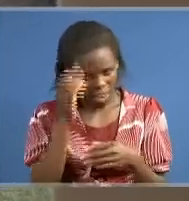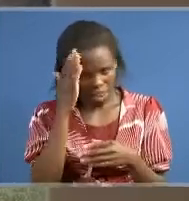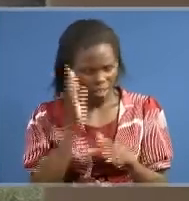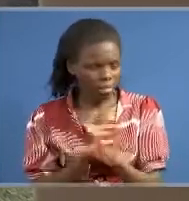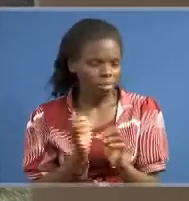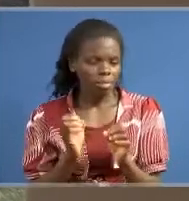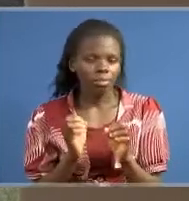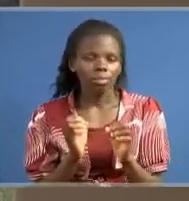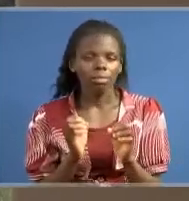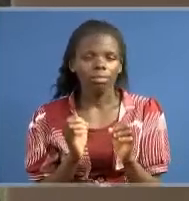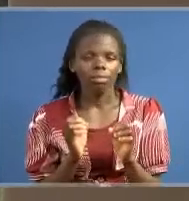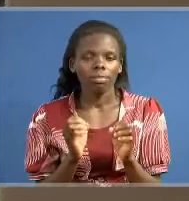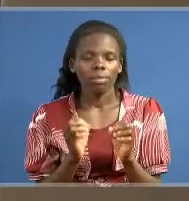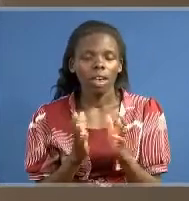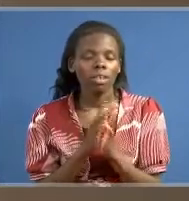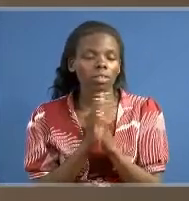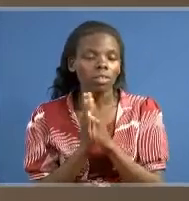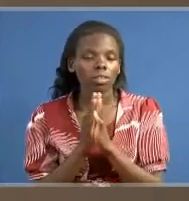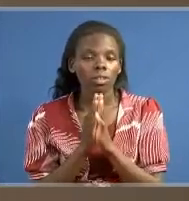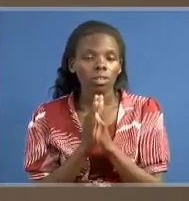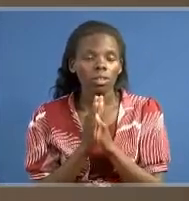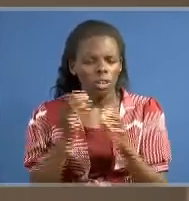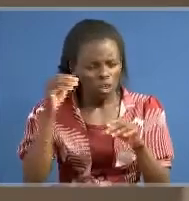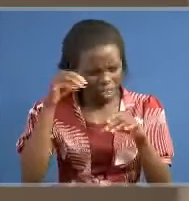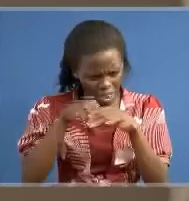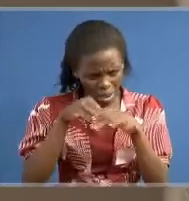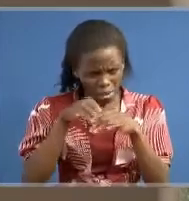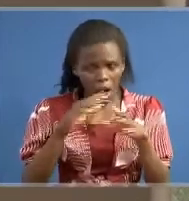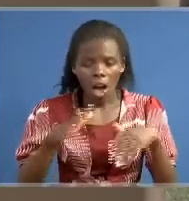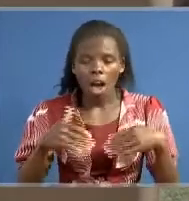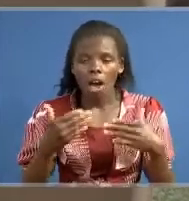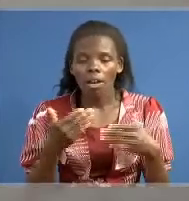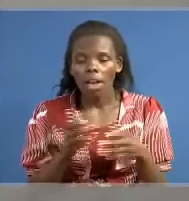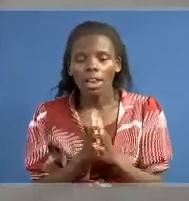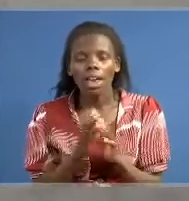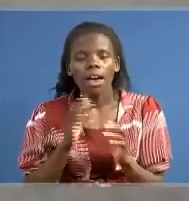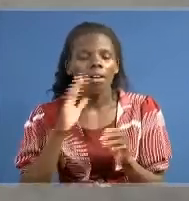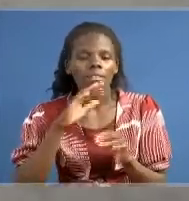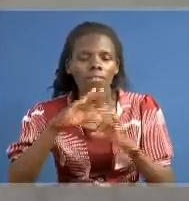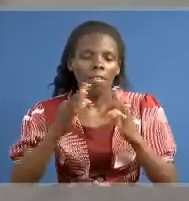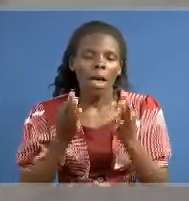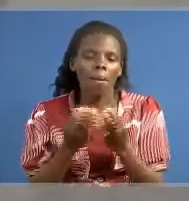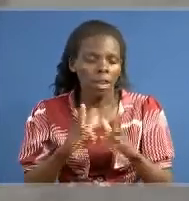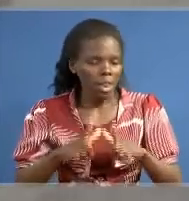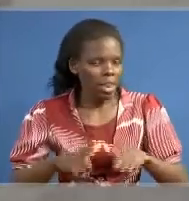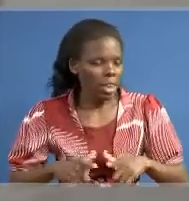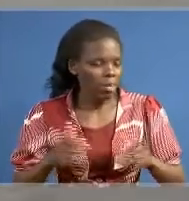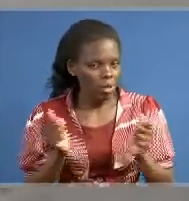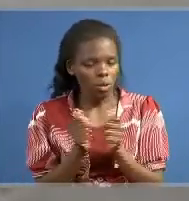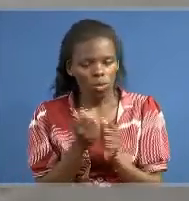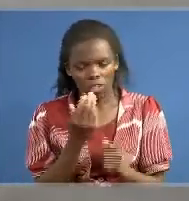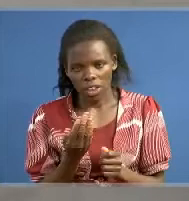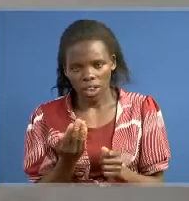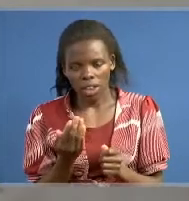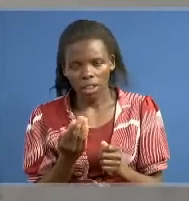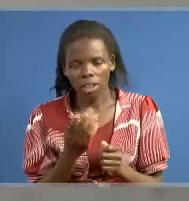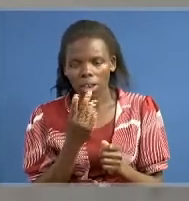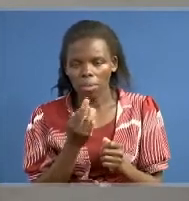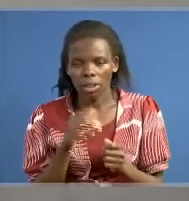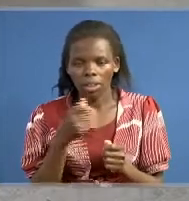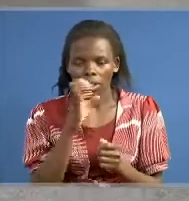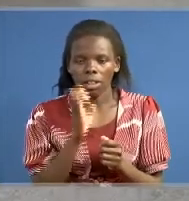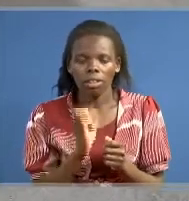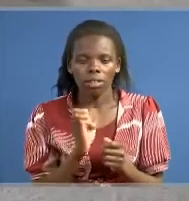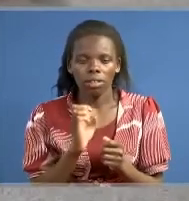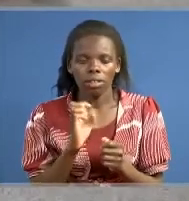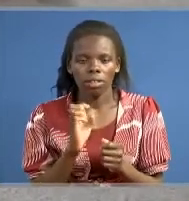She divulges her story, going into detail how she and her family managed living with a child with diabetes type 1. In a while,